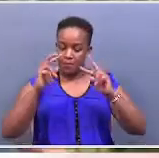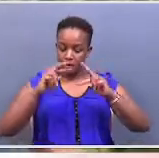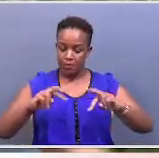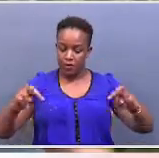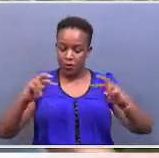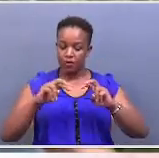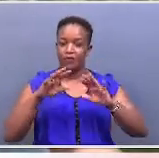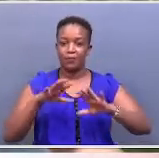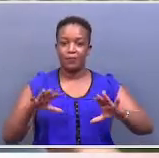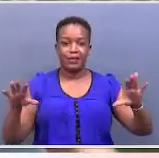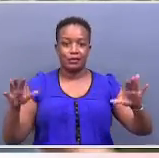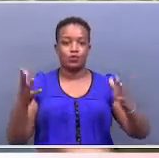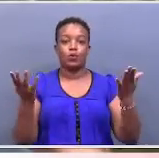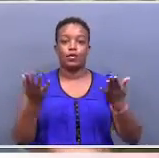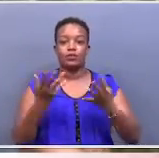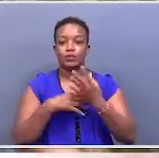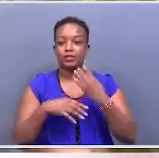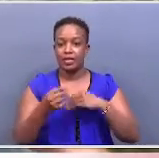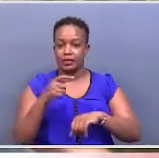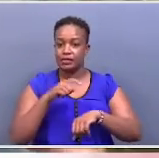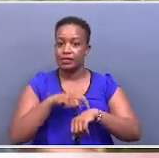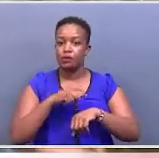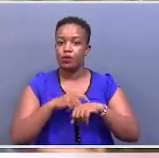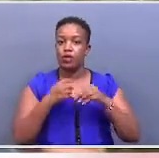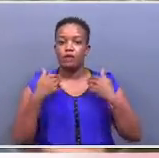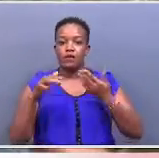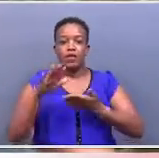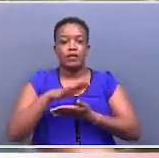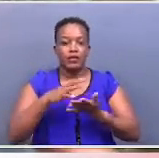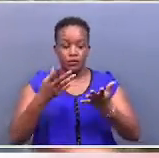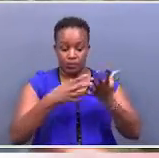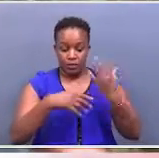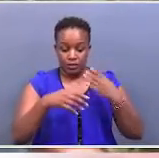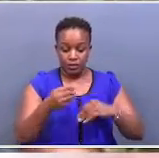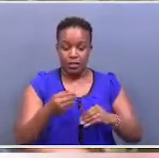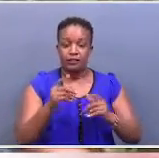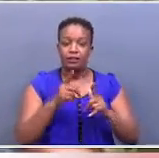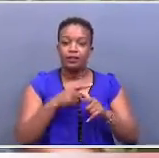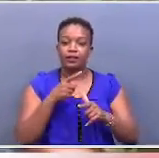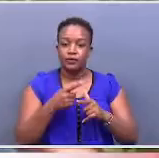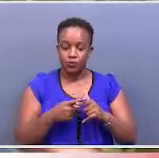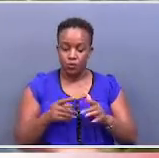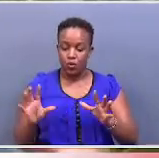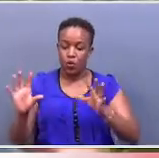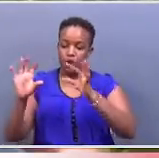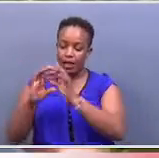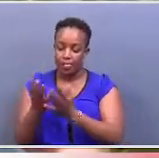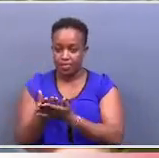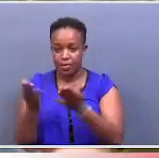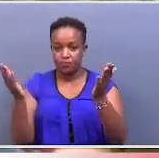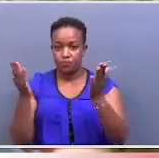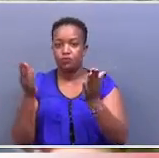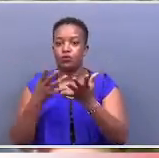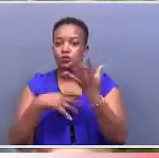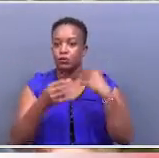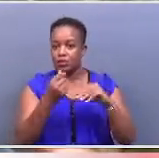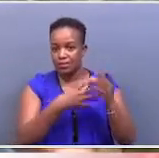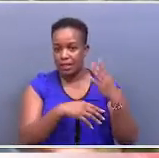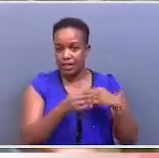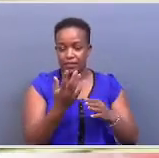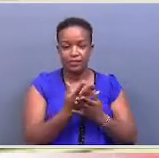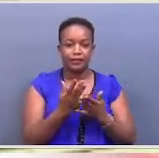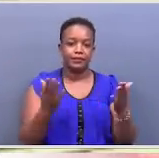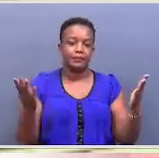their produce. Once we have a market, we do a backward linkage to them to do the production so that all the production for them goes